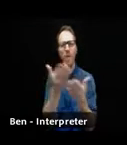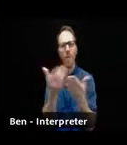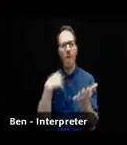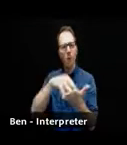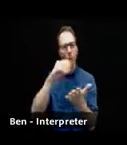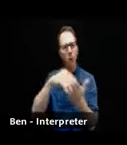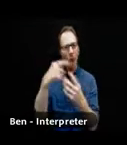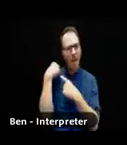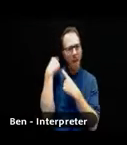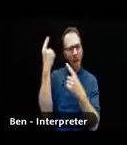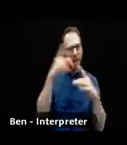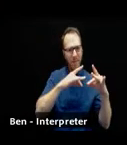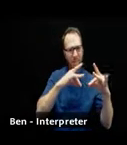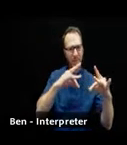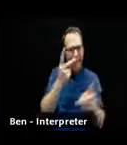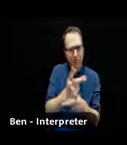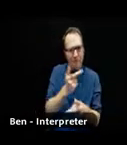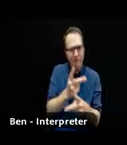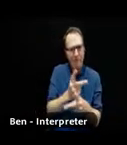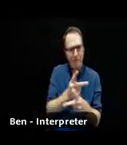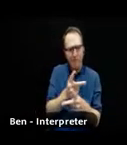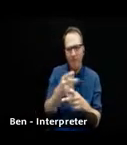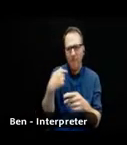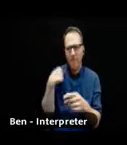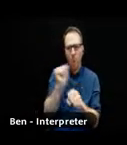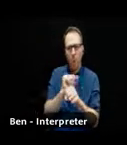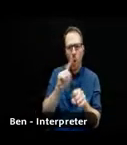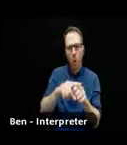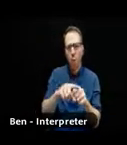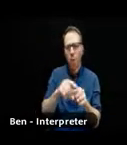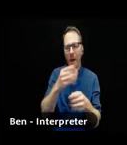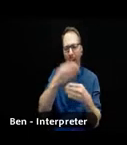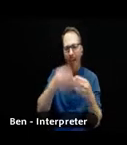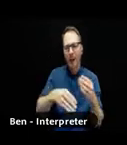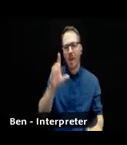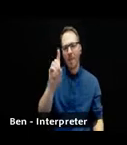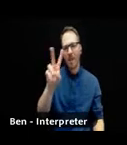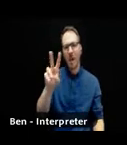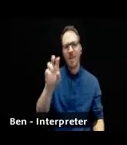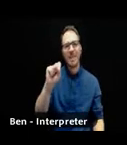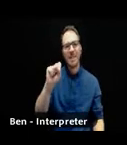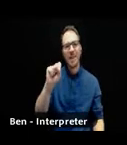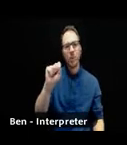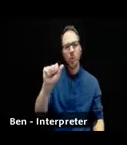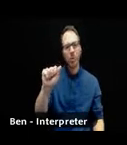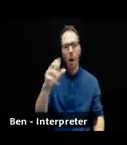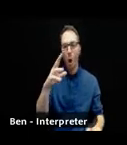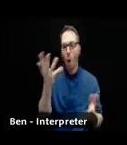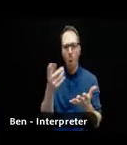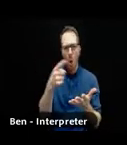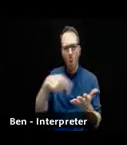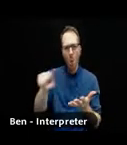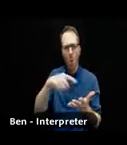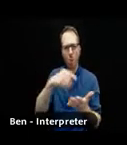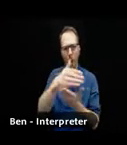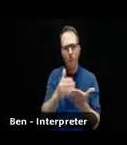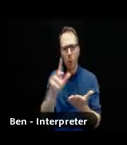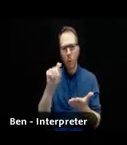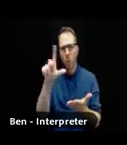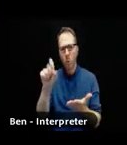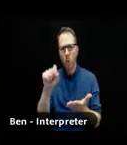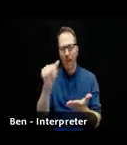the years in which we've been working to end domestic violence and sexual harm. What are those parts and tools that can be